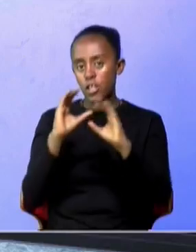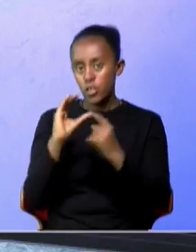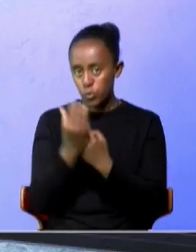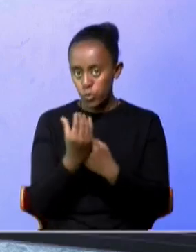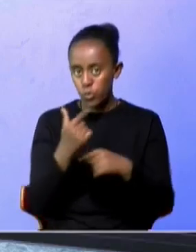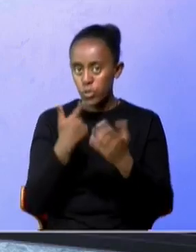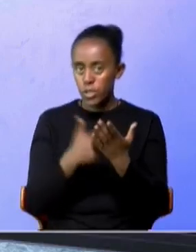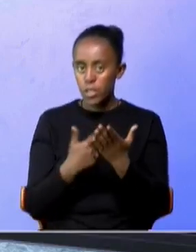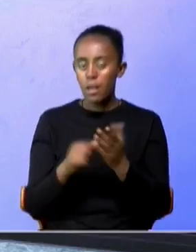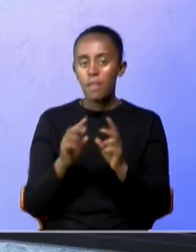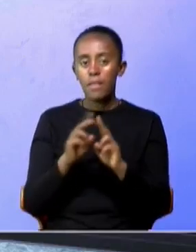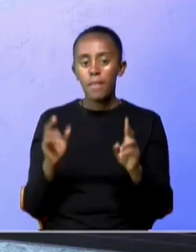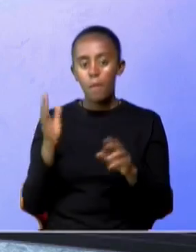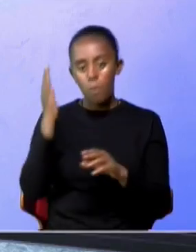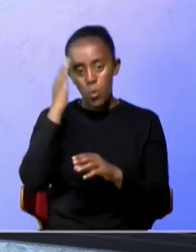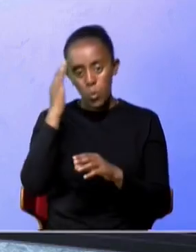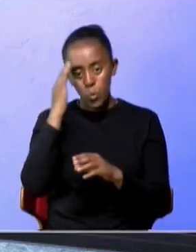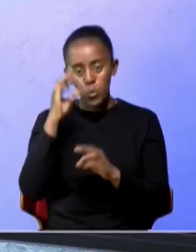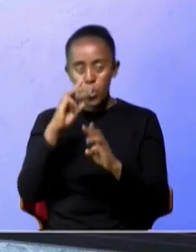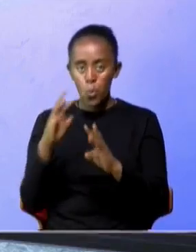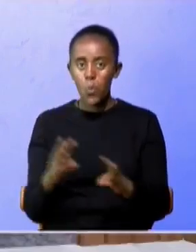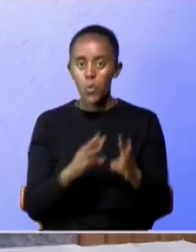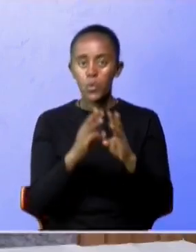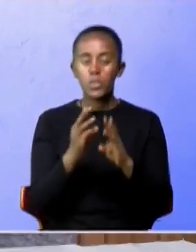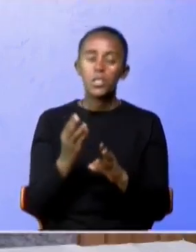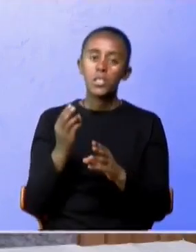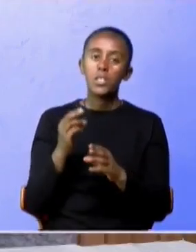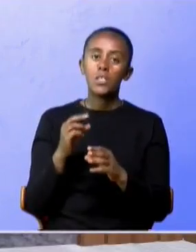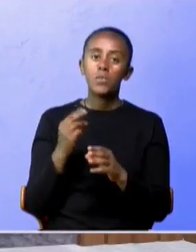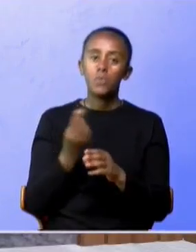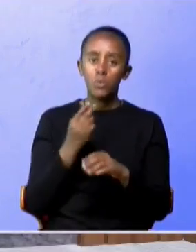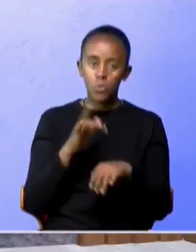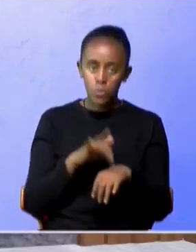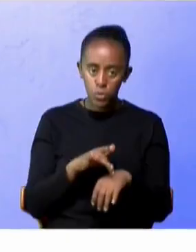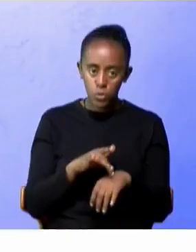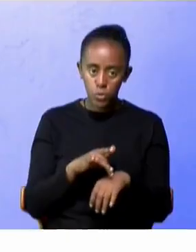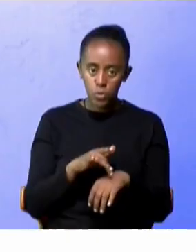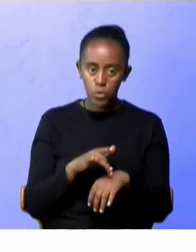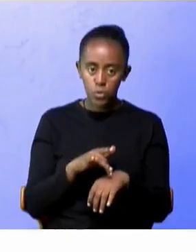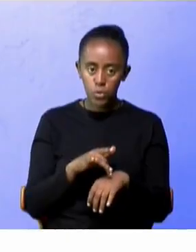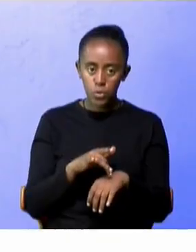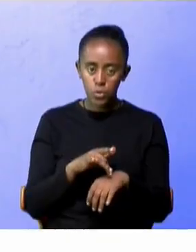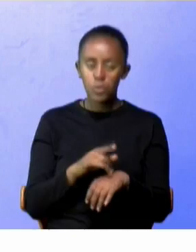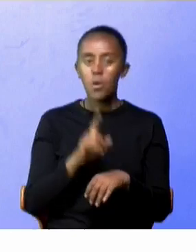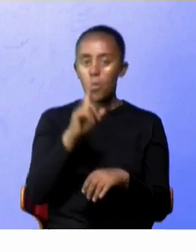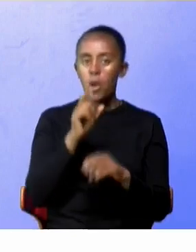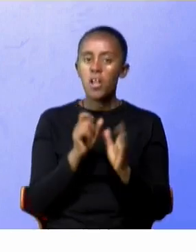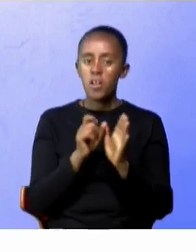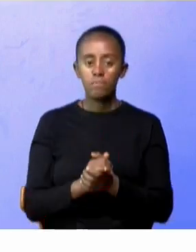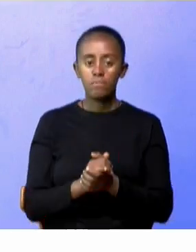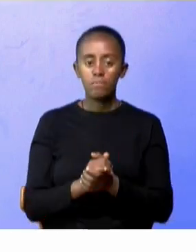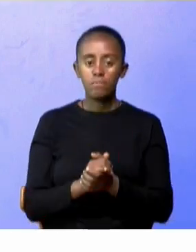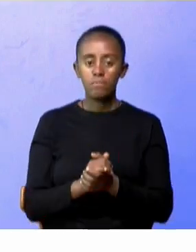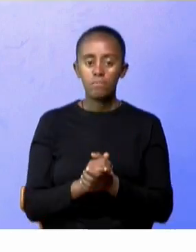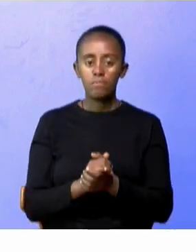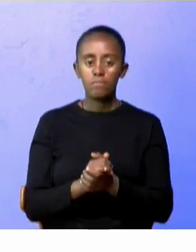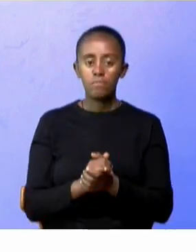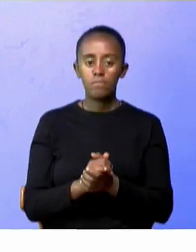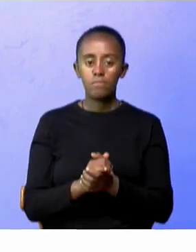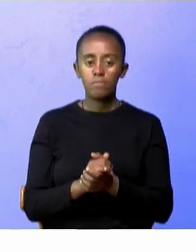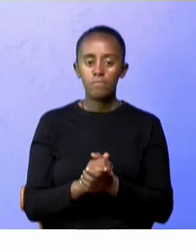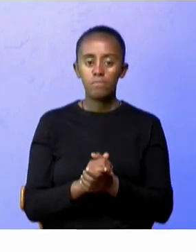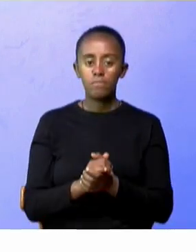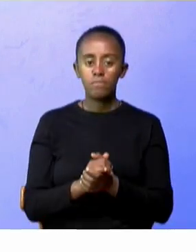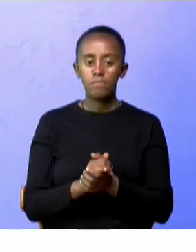these are the most common ways we could use gerund. I will give you one extra example here.